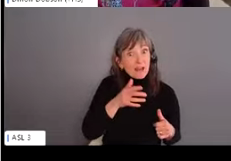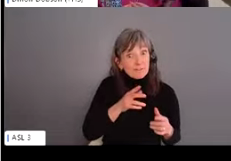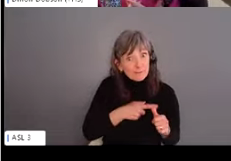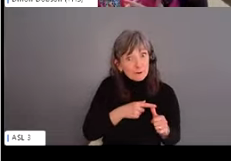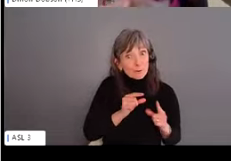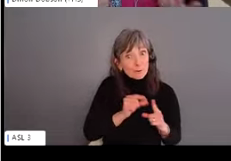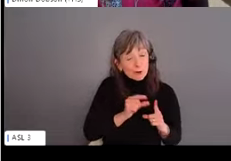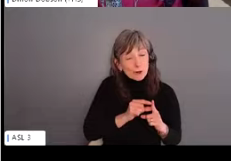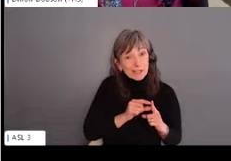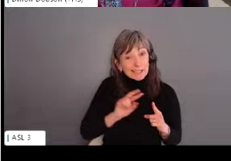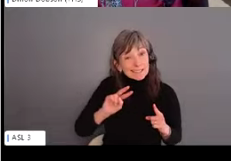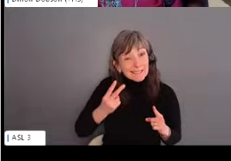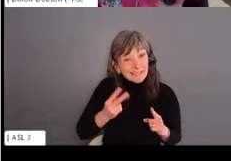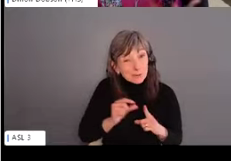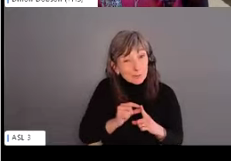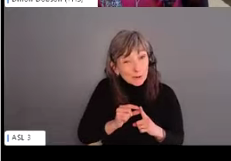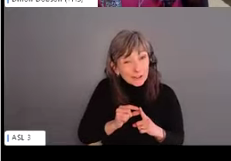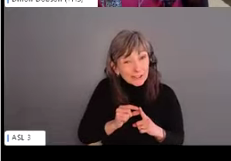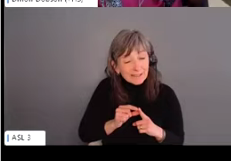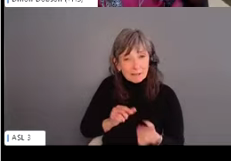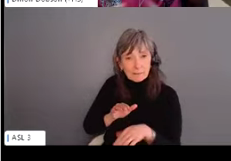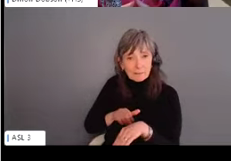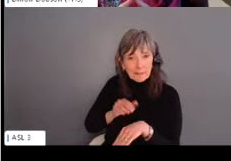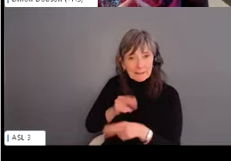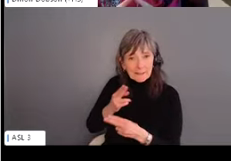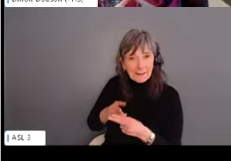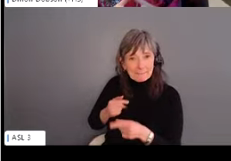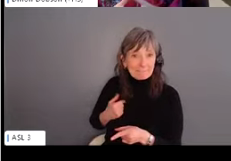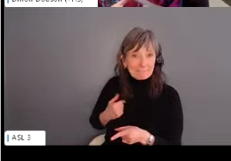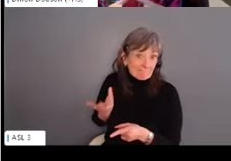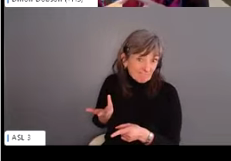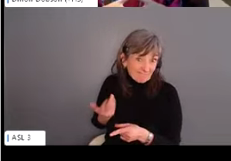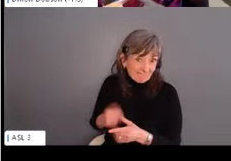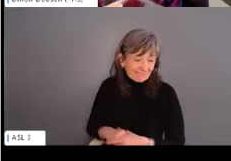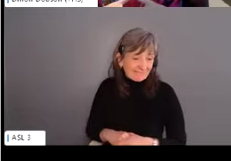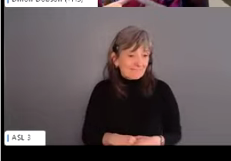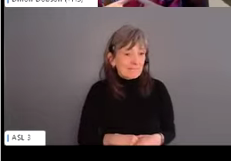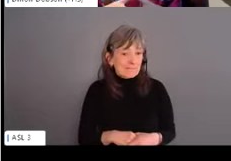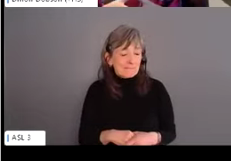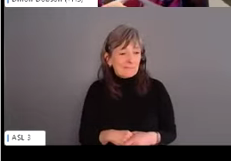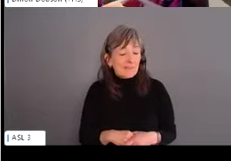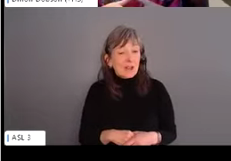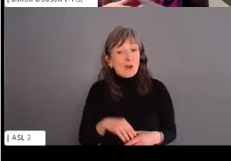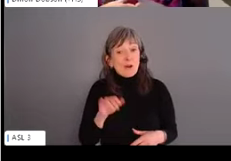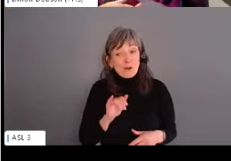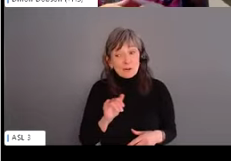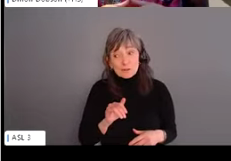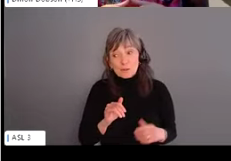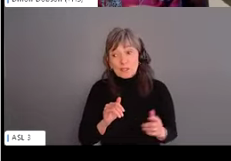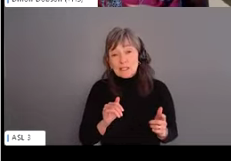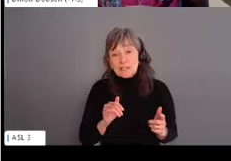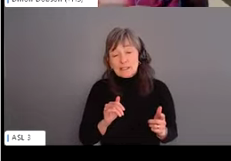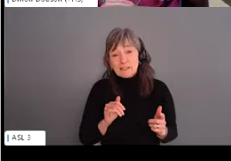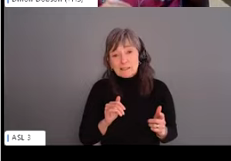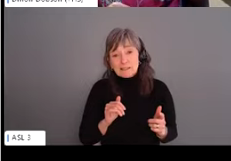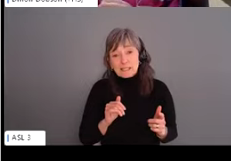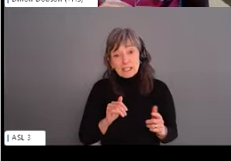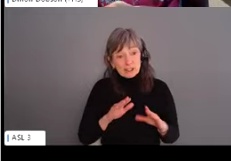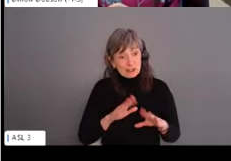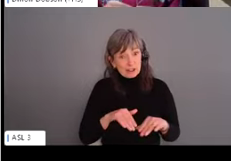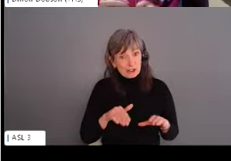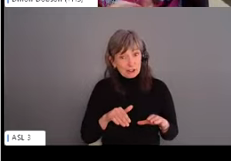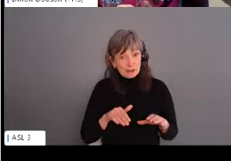whatever that identifier is. And we also know that children will often experience their first moments